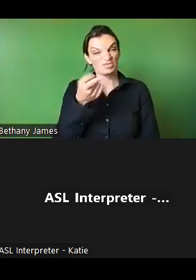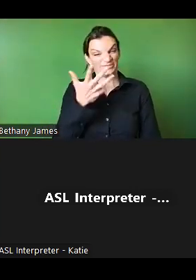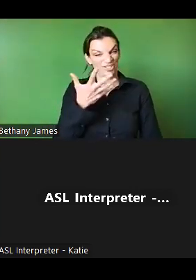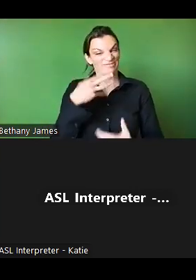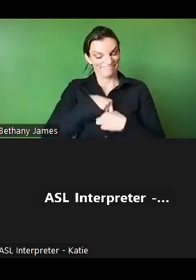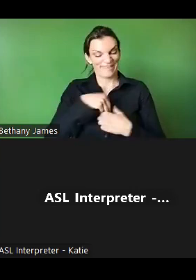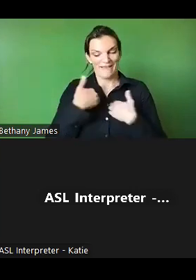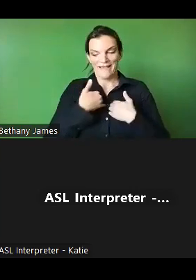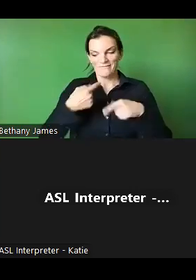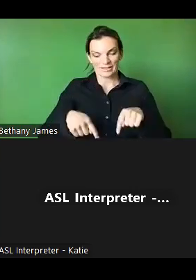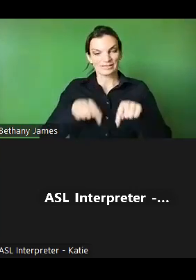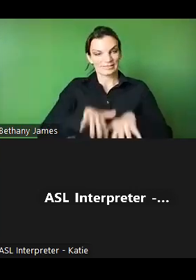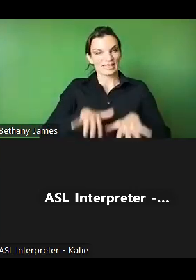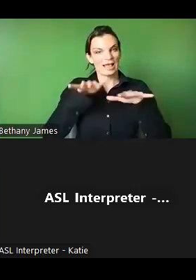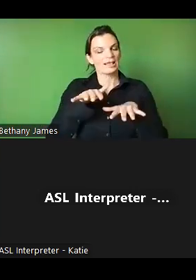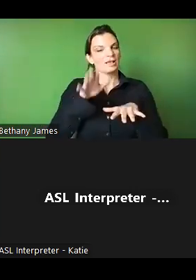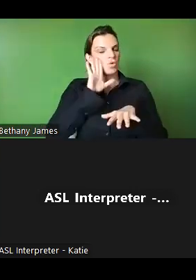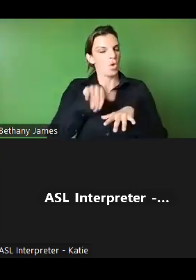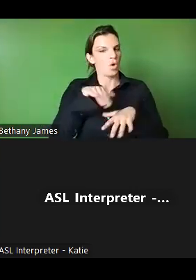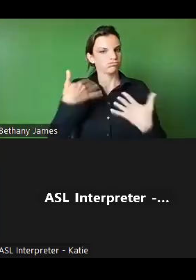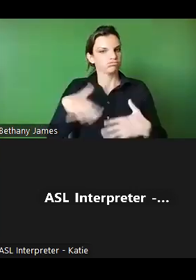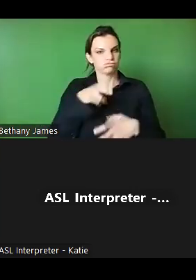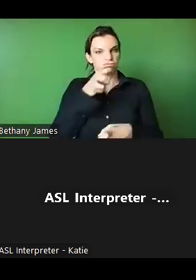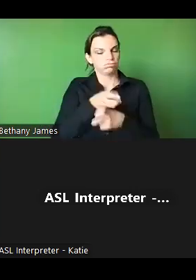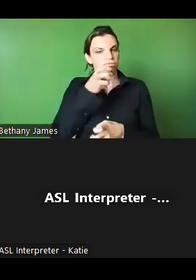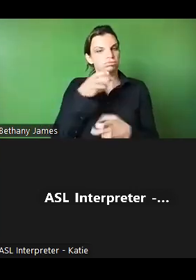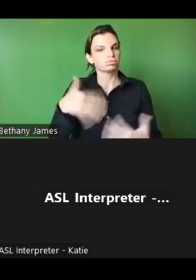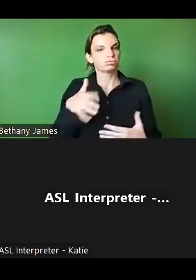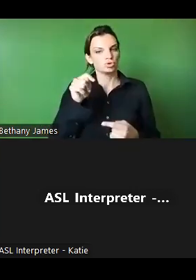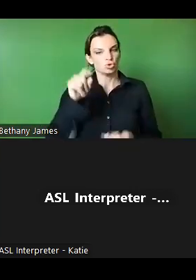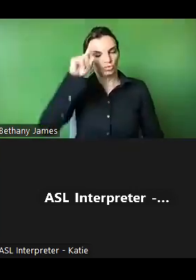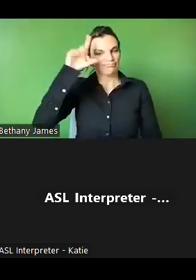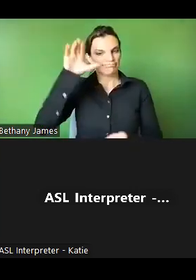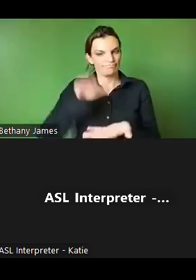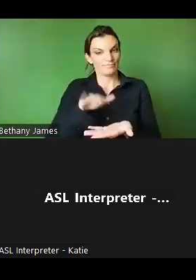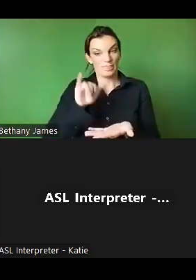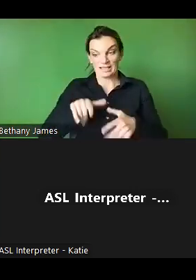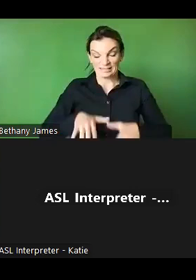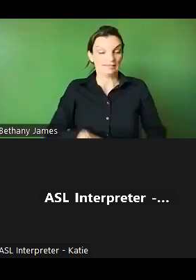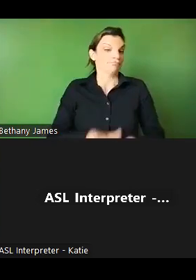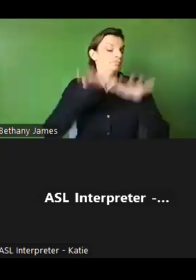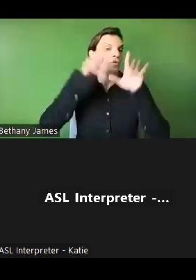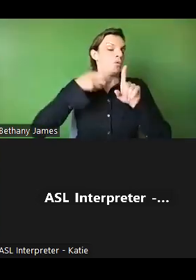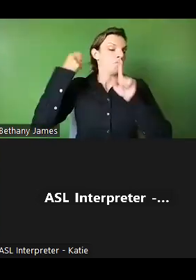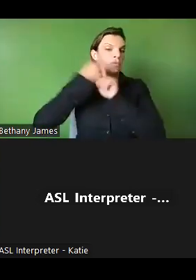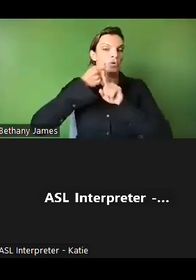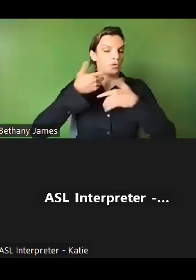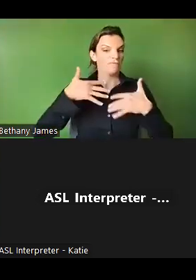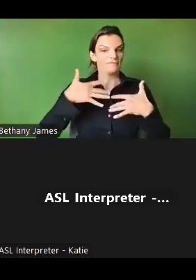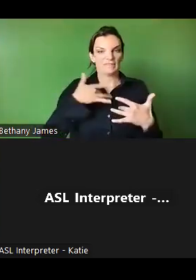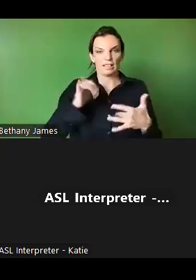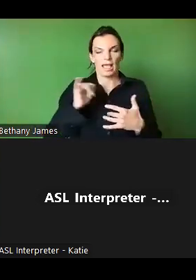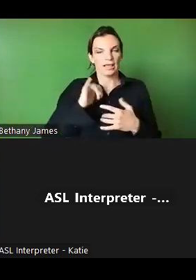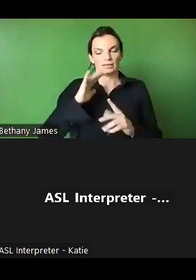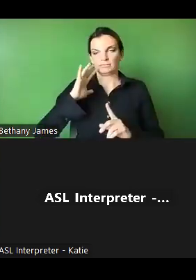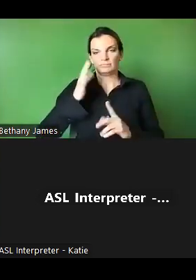two things. One, how difficult that can be in the moment, because an anxiety attack feels like it just happens. It feels like it comes